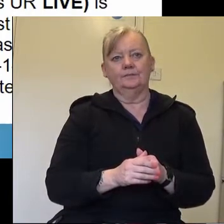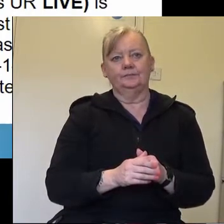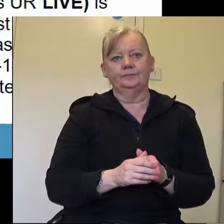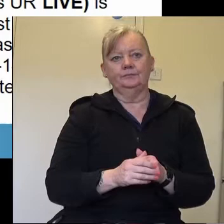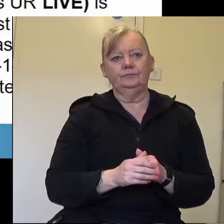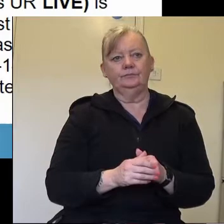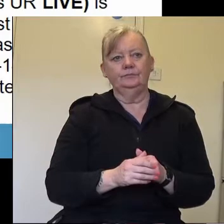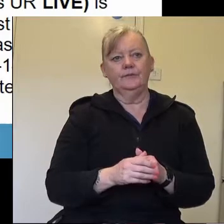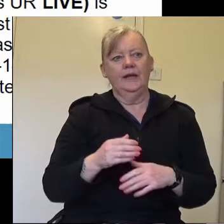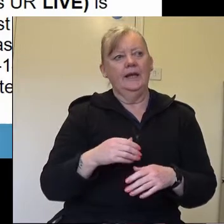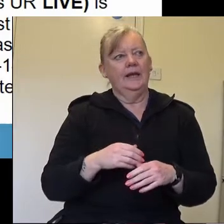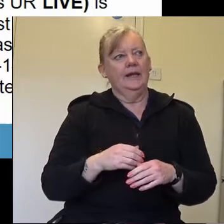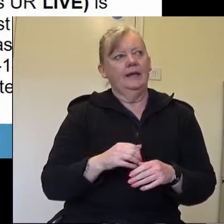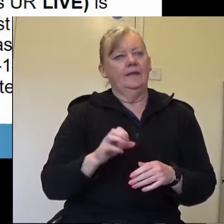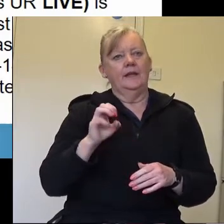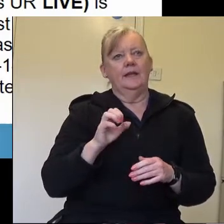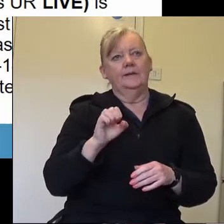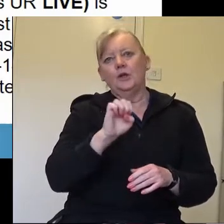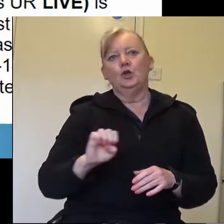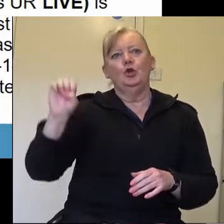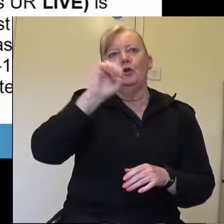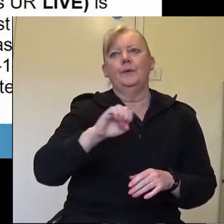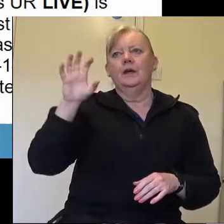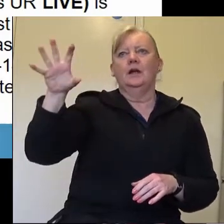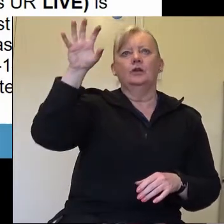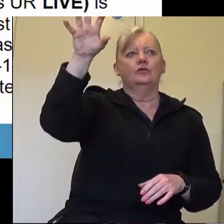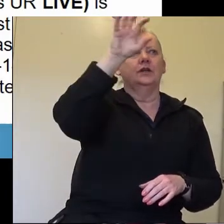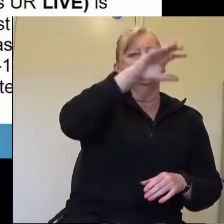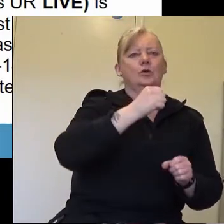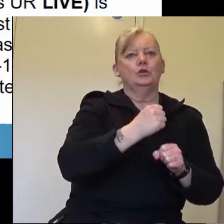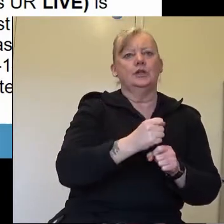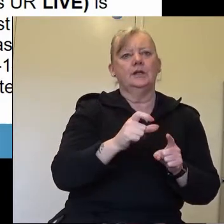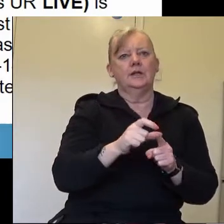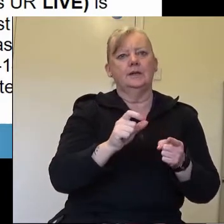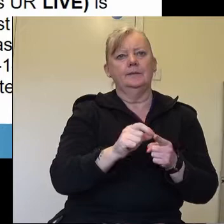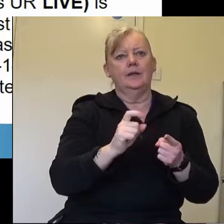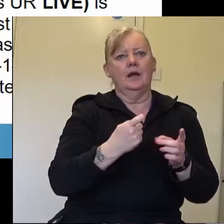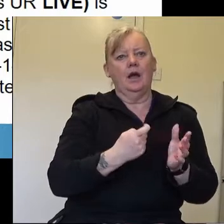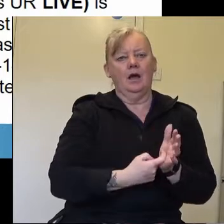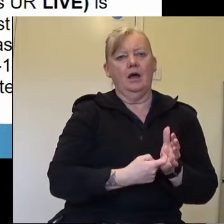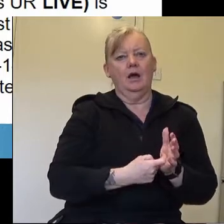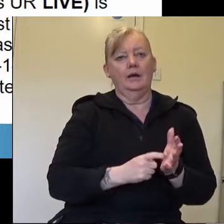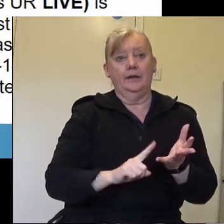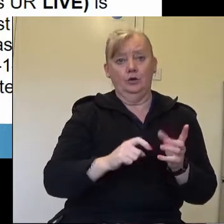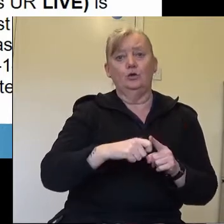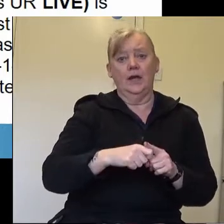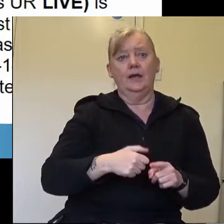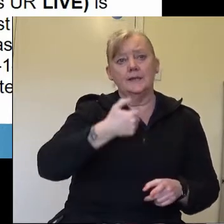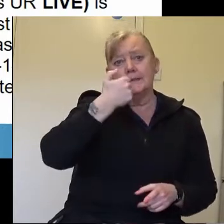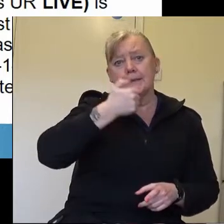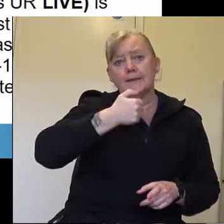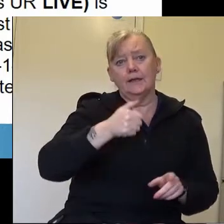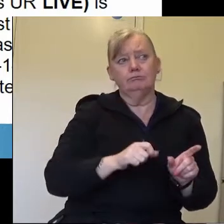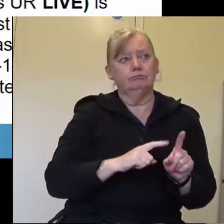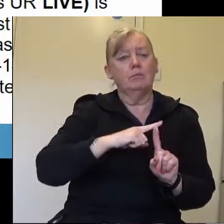kids. In the European Union countries and countries under GDPR, which the UK is under GDPR,